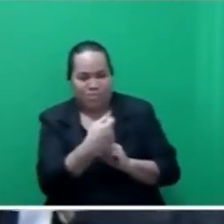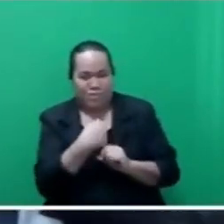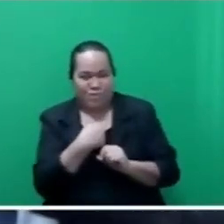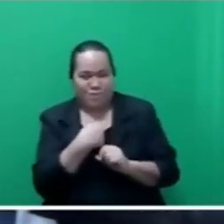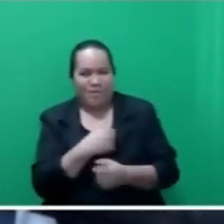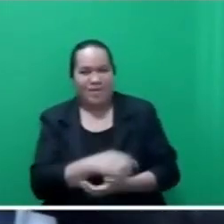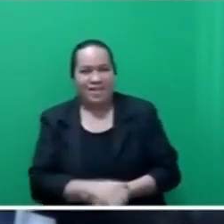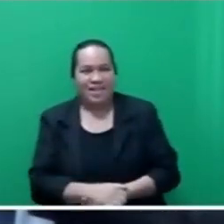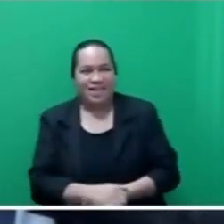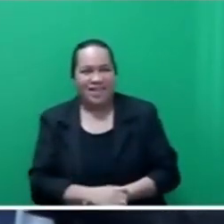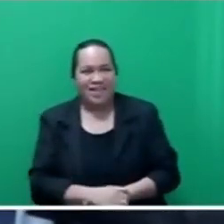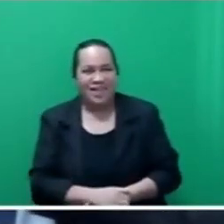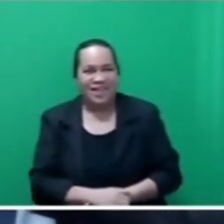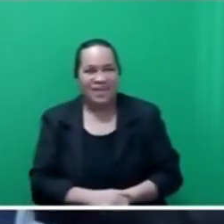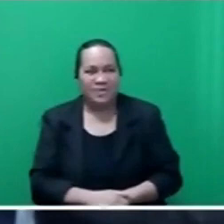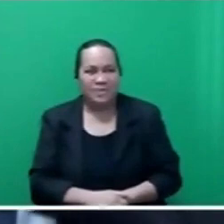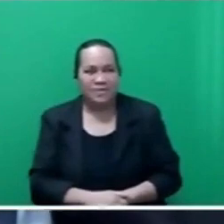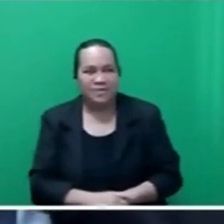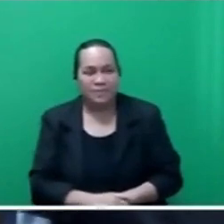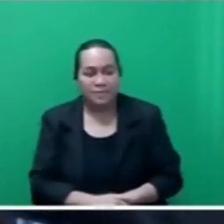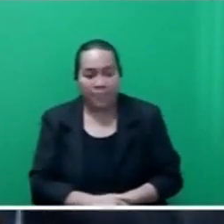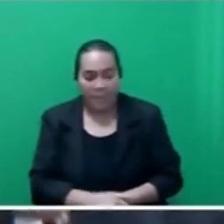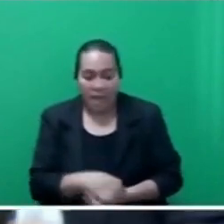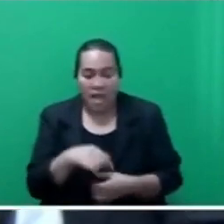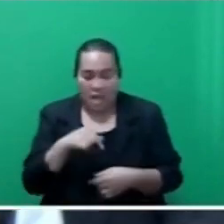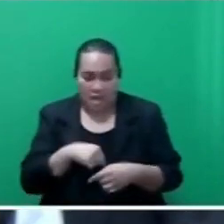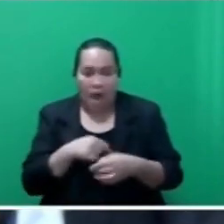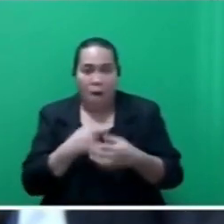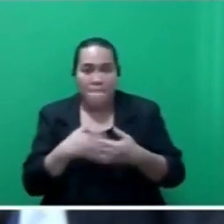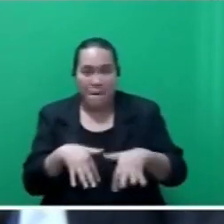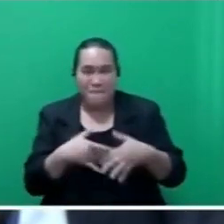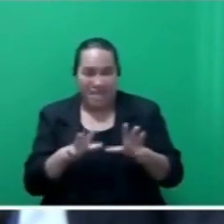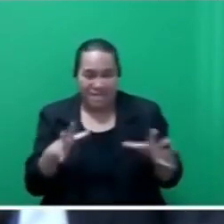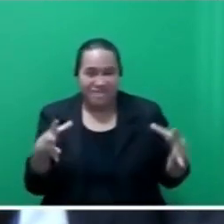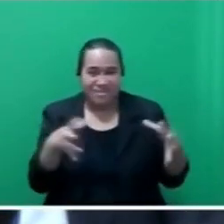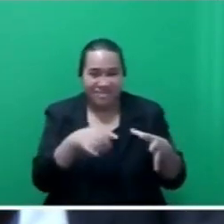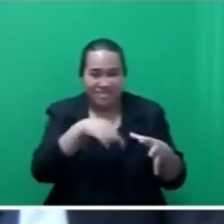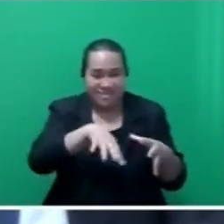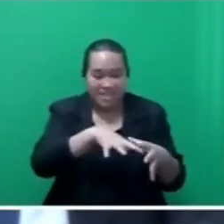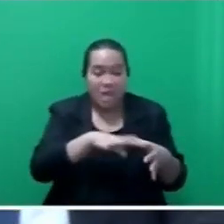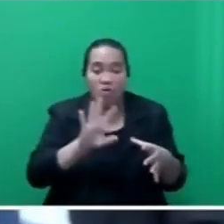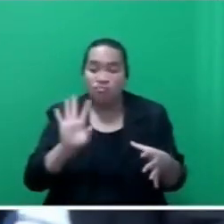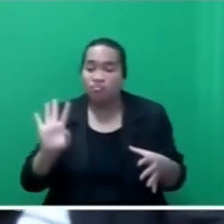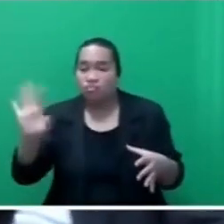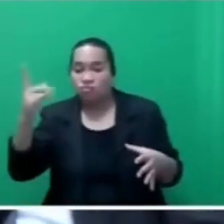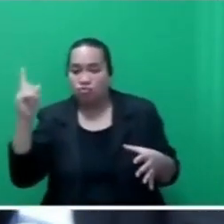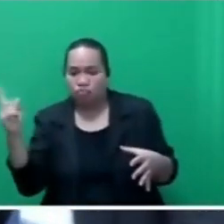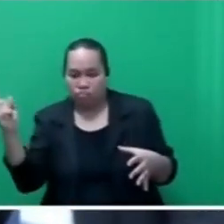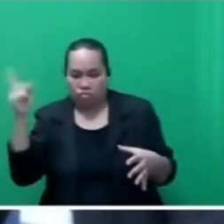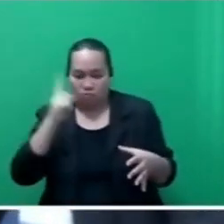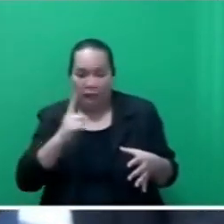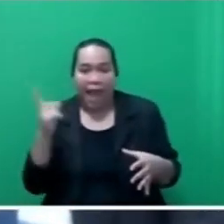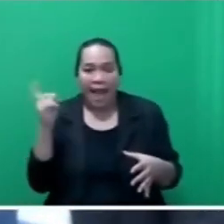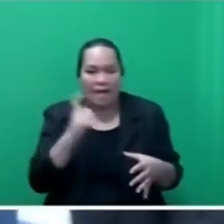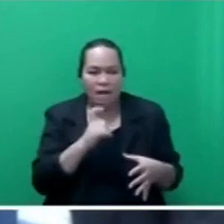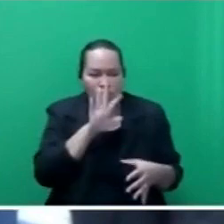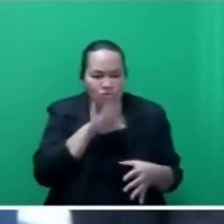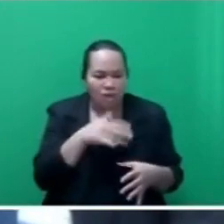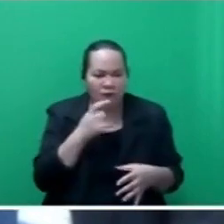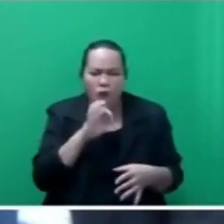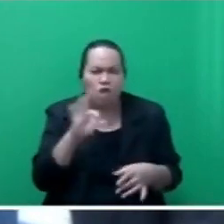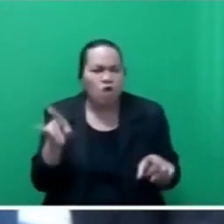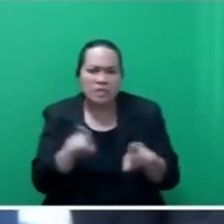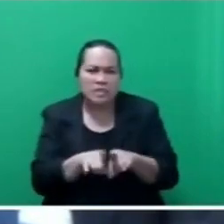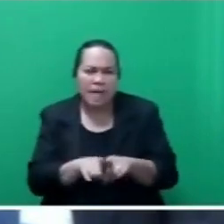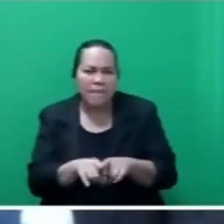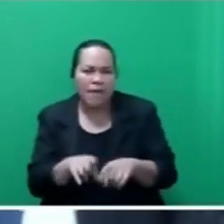sector. In our public sector, Honorable Speaker, when a person comes for a dental checkup, it's not like a doctor where